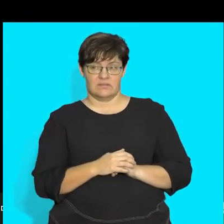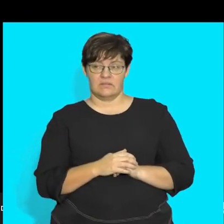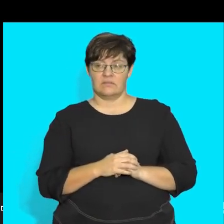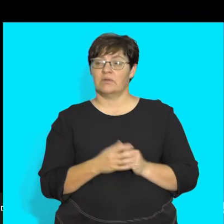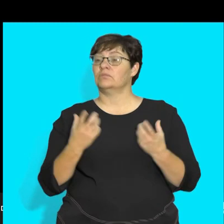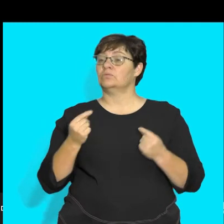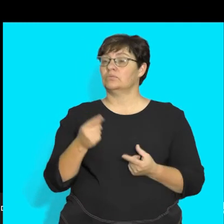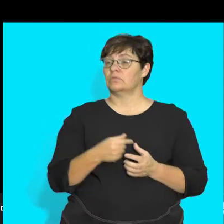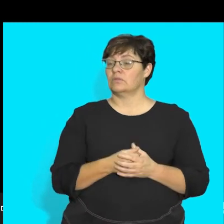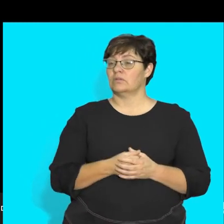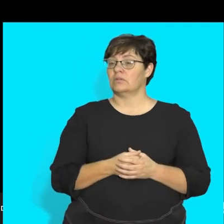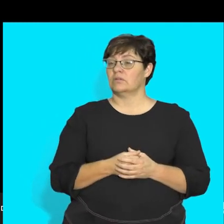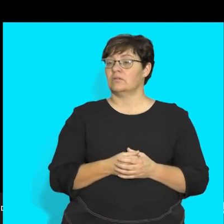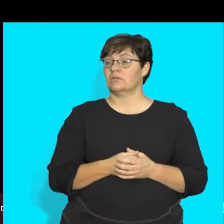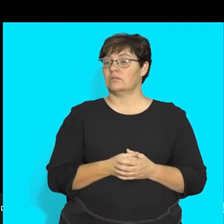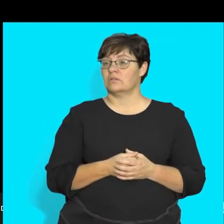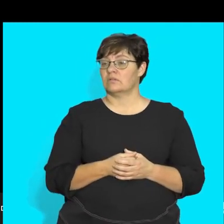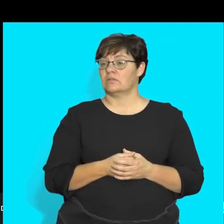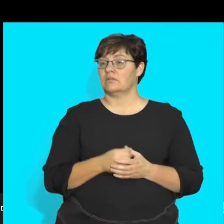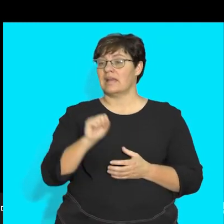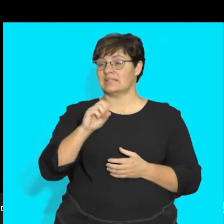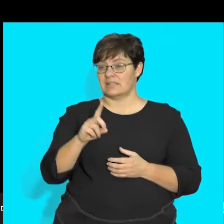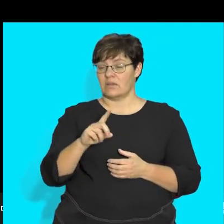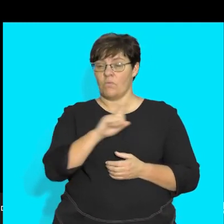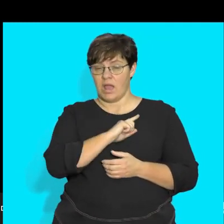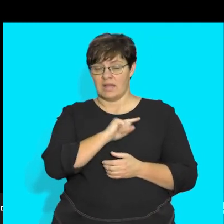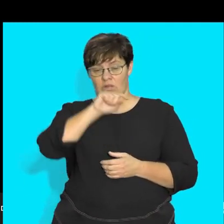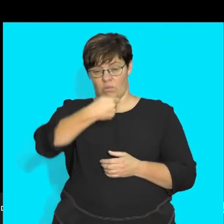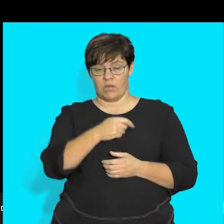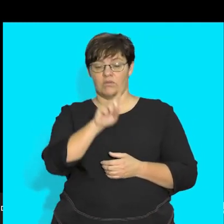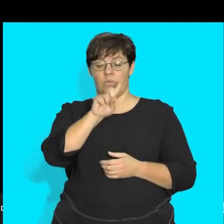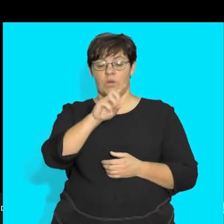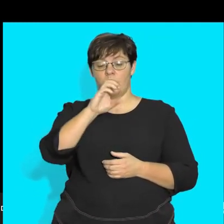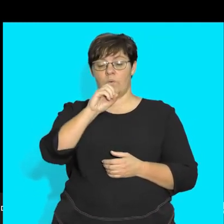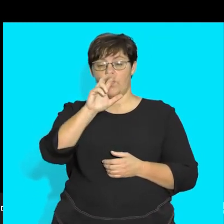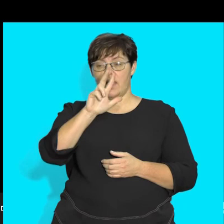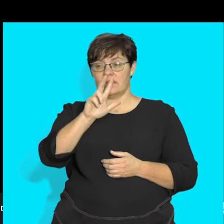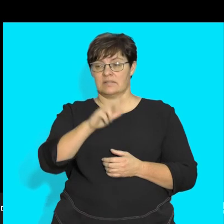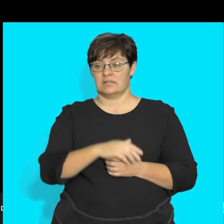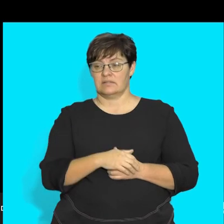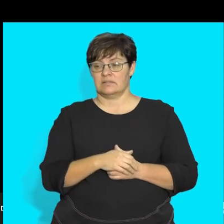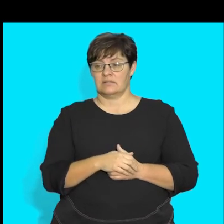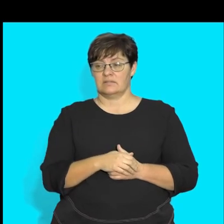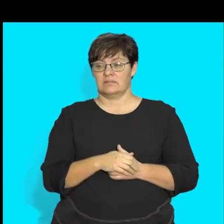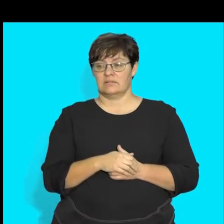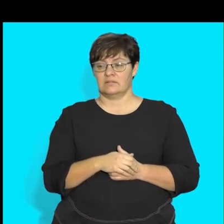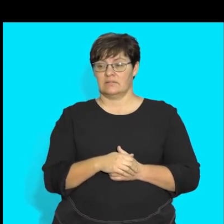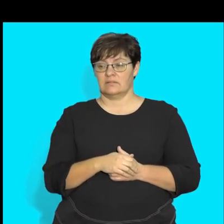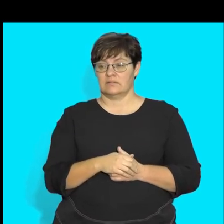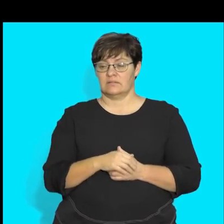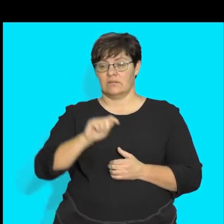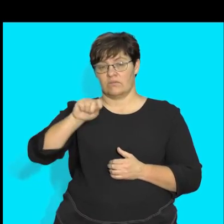26,57. And if I do that, I'm going to press SD there because I want a decimal answer. I'm going to get